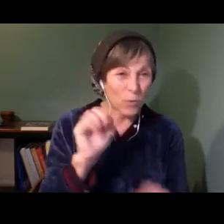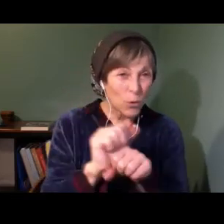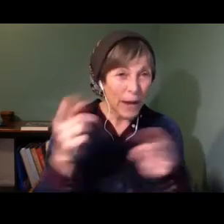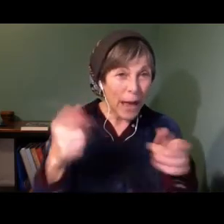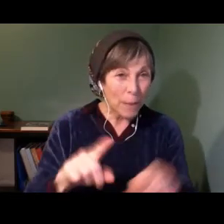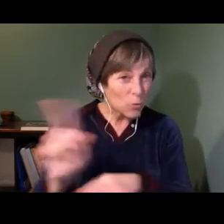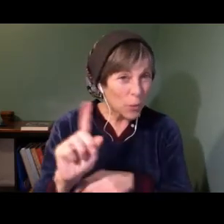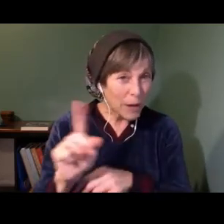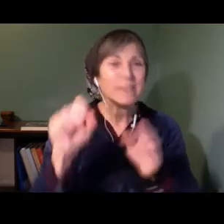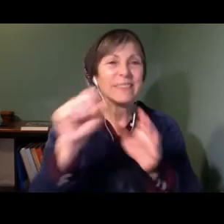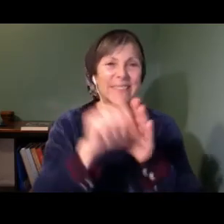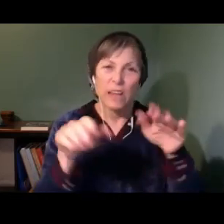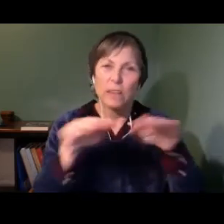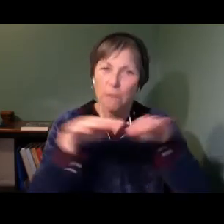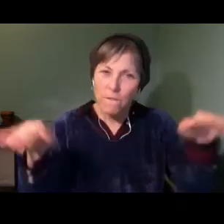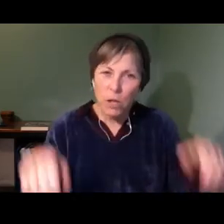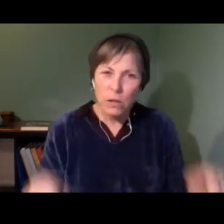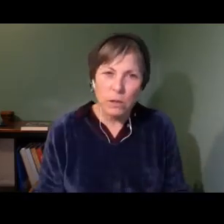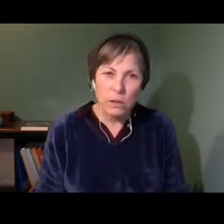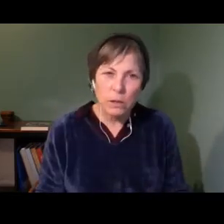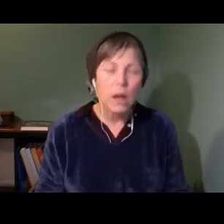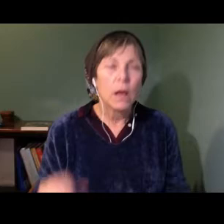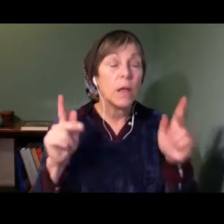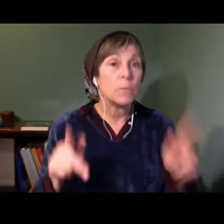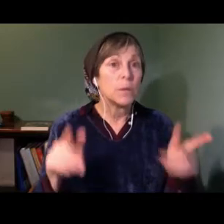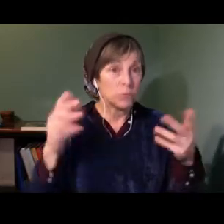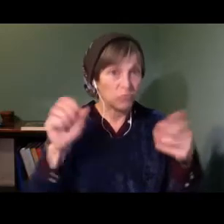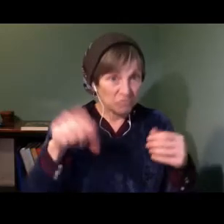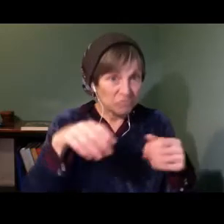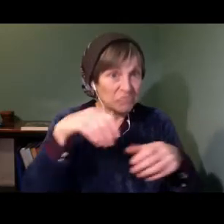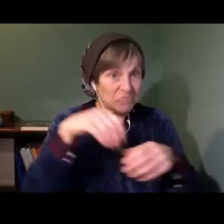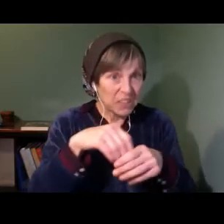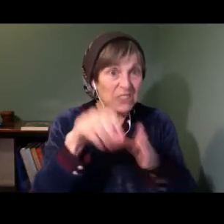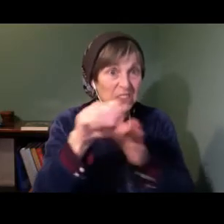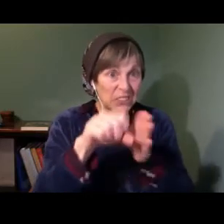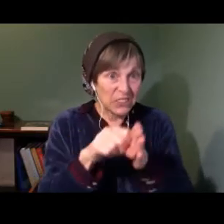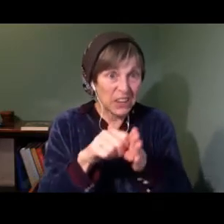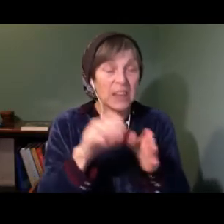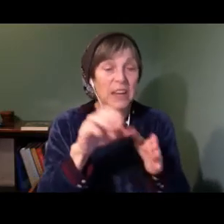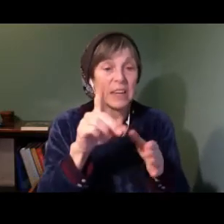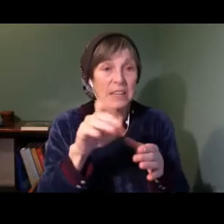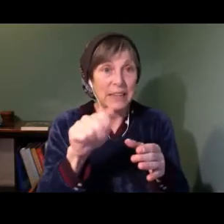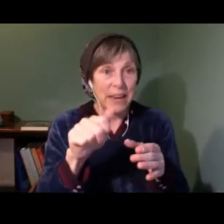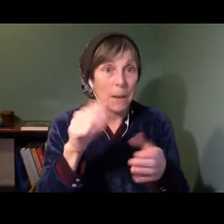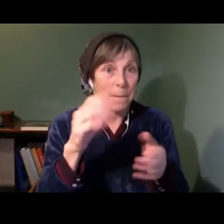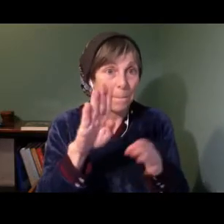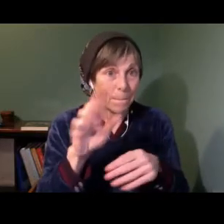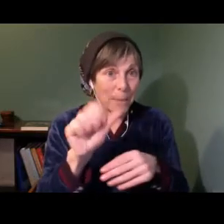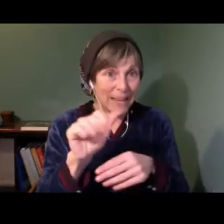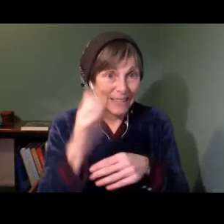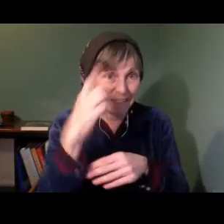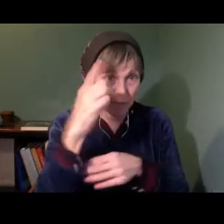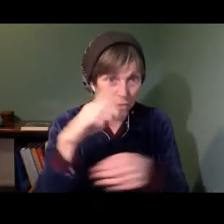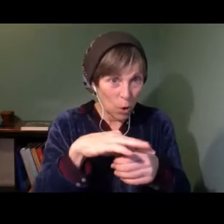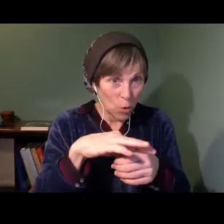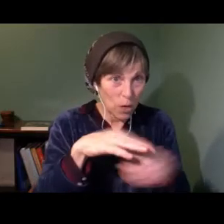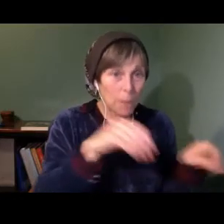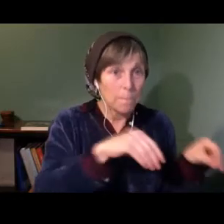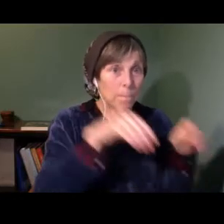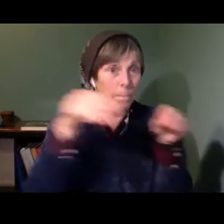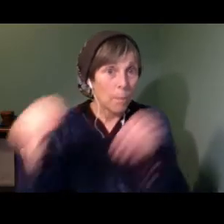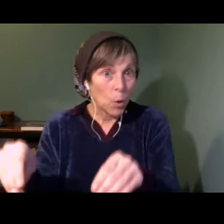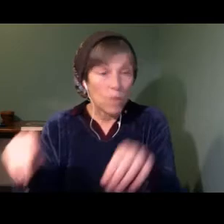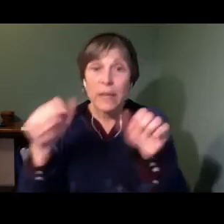level sort of uh people are in the statewide voter registration database and when they move uh how can their voter registration follow them